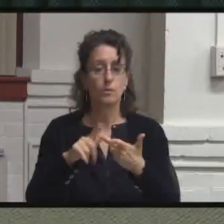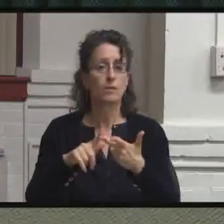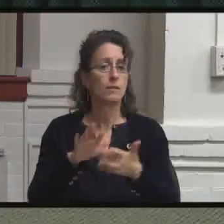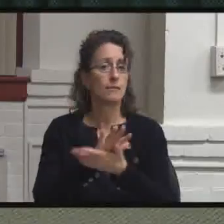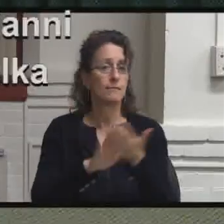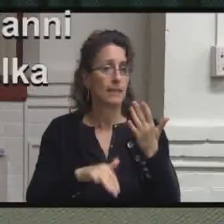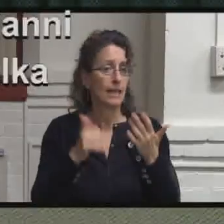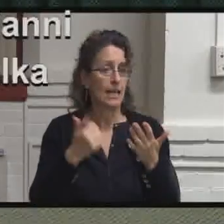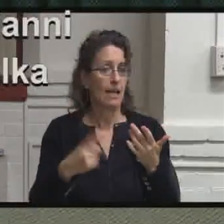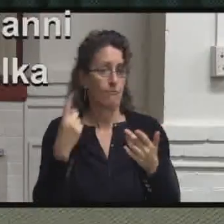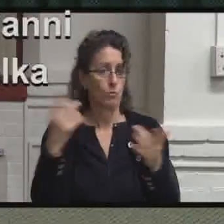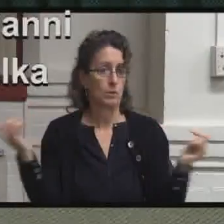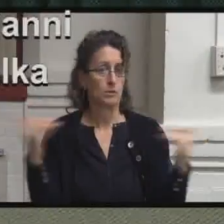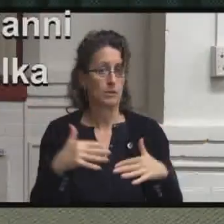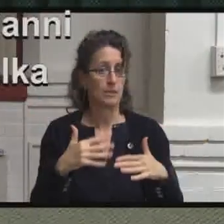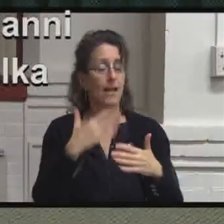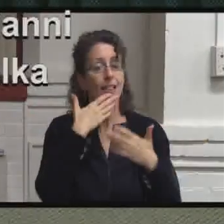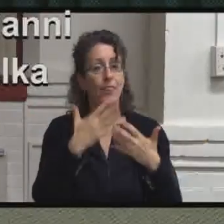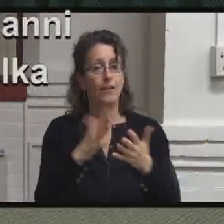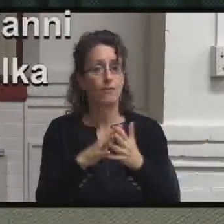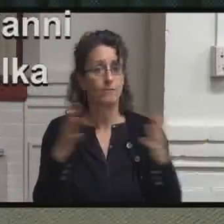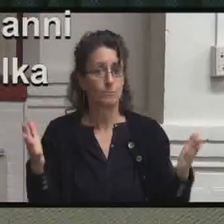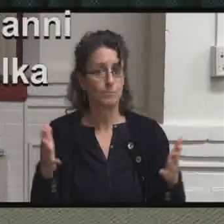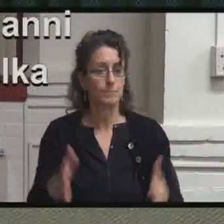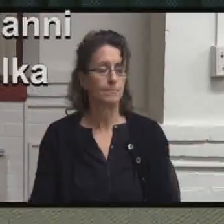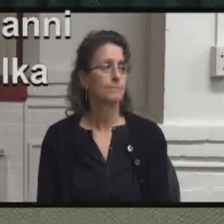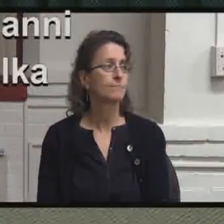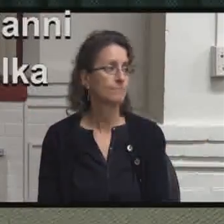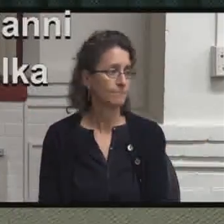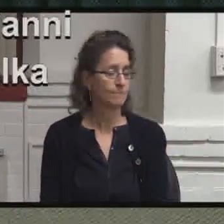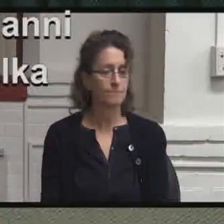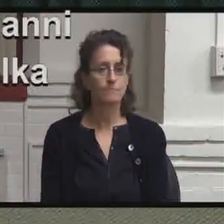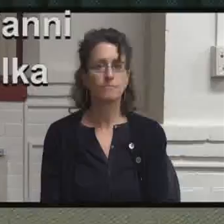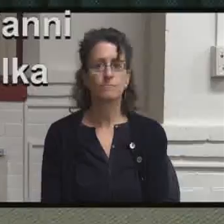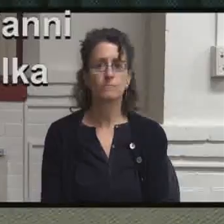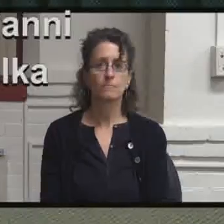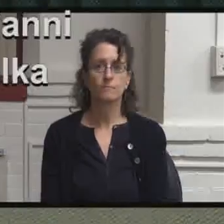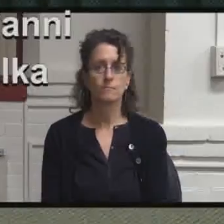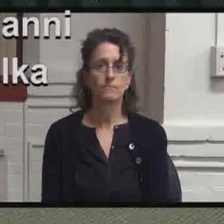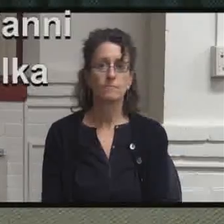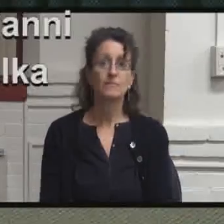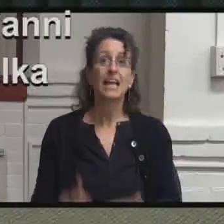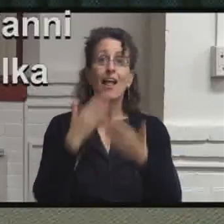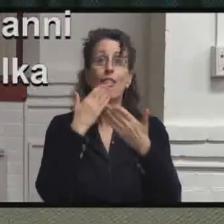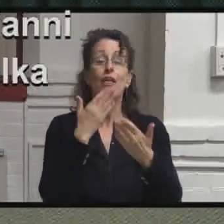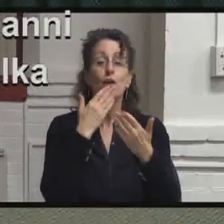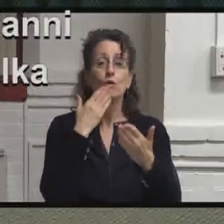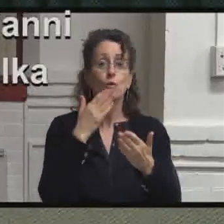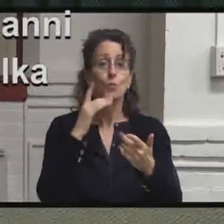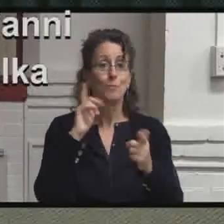been in attendance and participating in the meeting. Thank everybody who watched us on